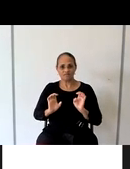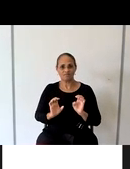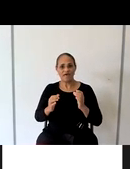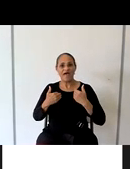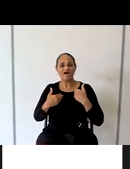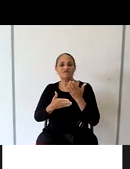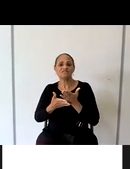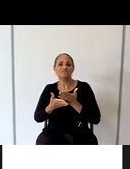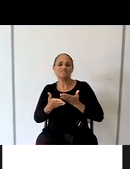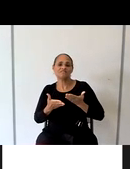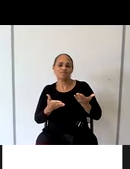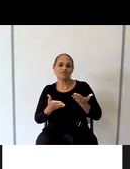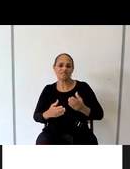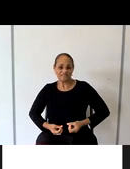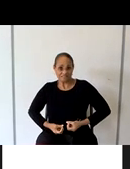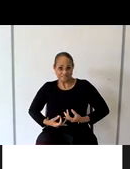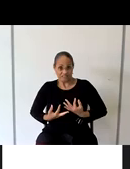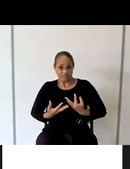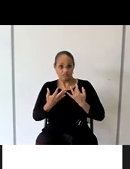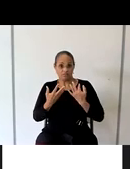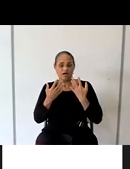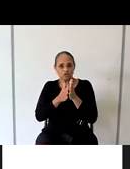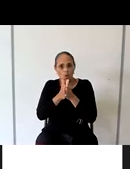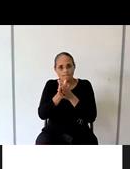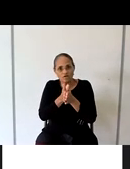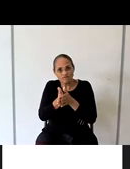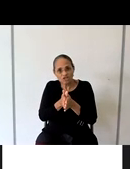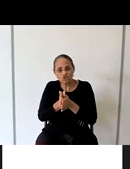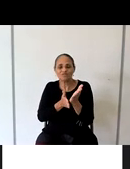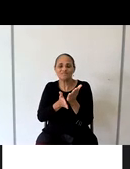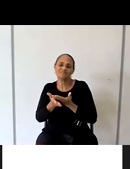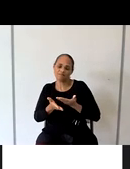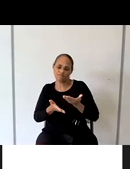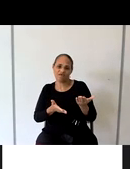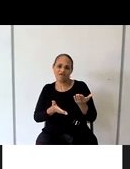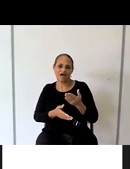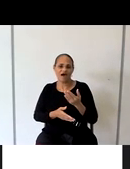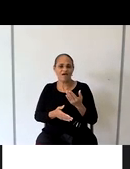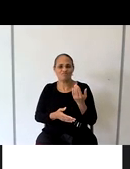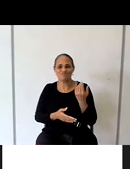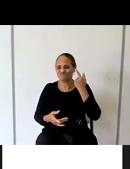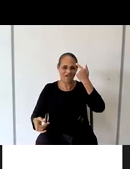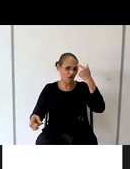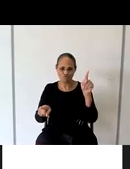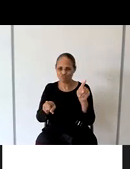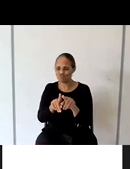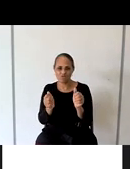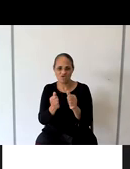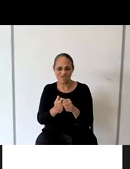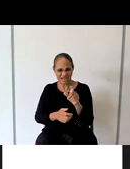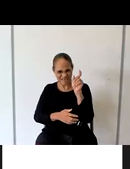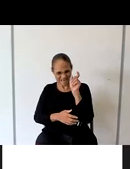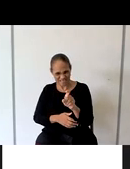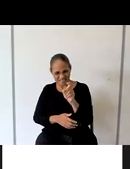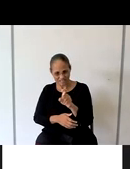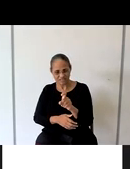something that inspires you or motivates you is something that I am all for. It is something that I need to do